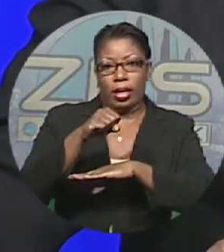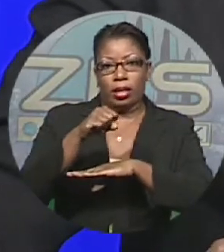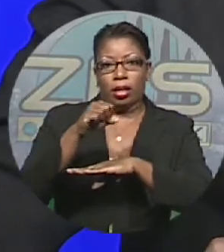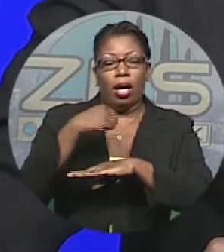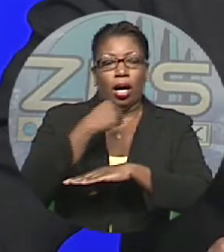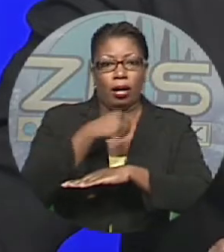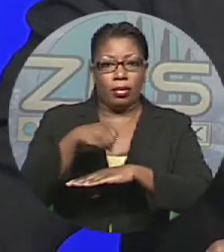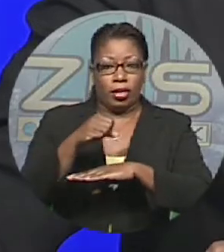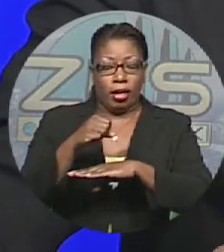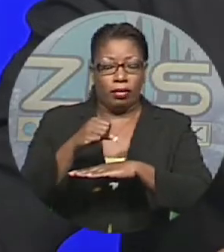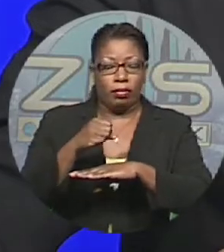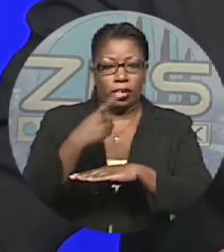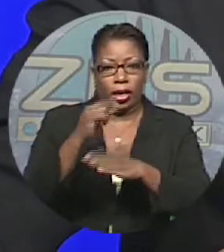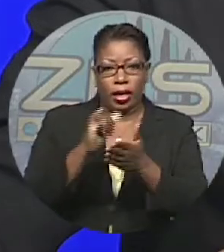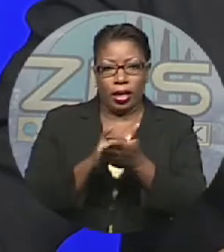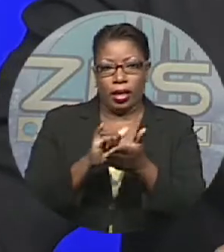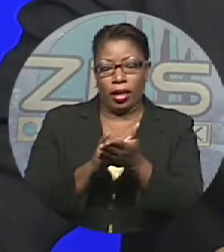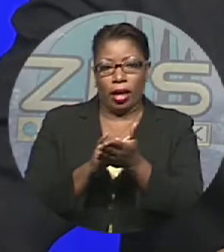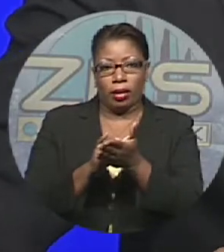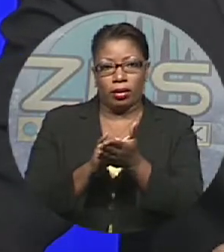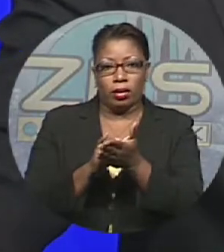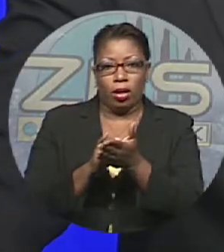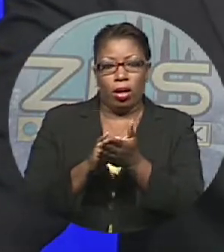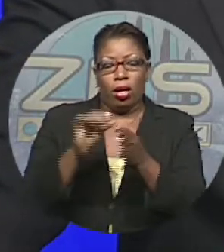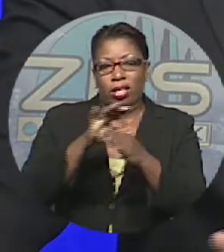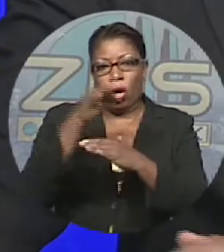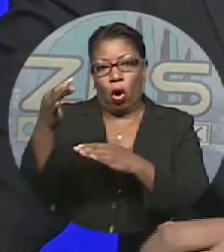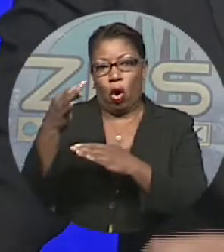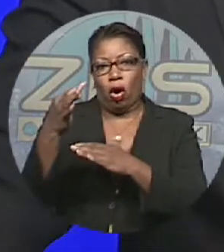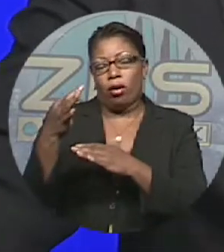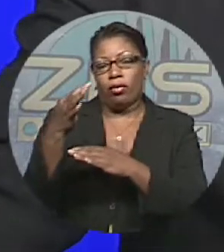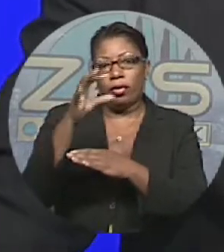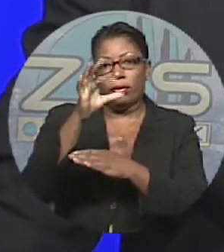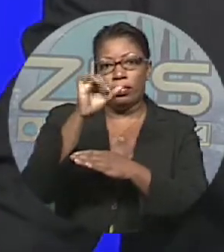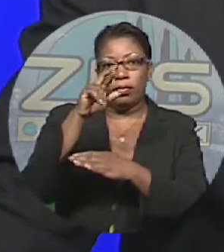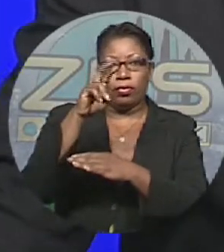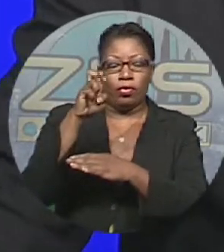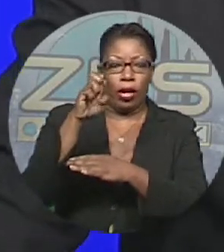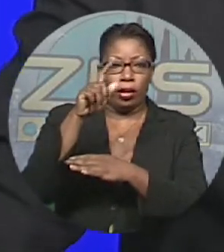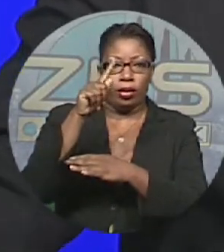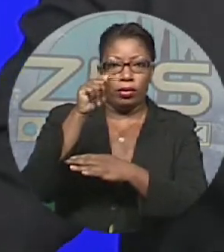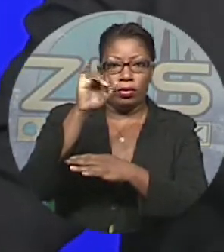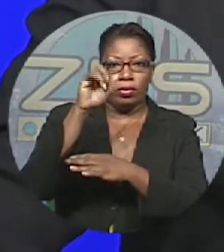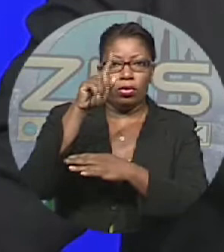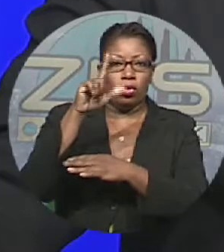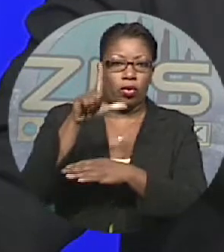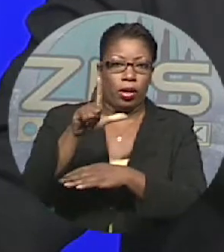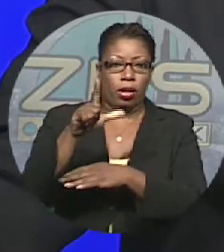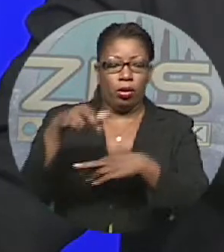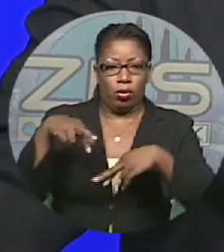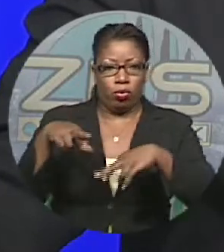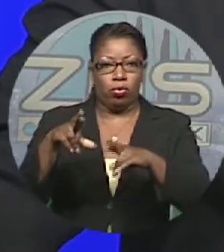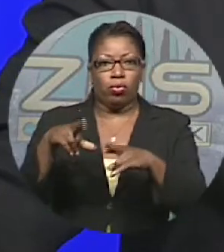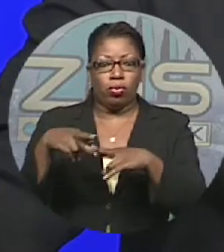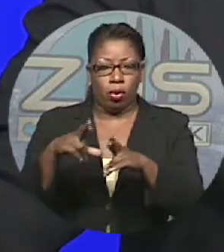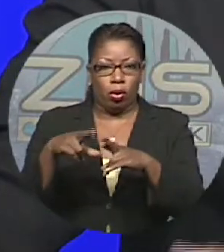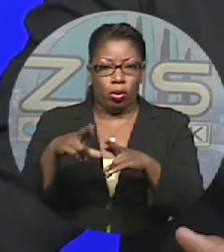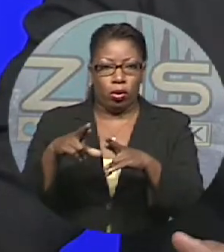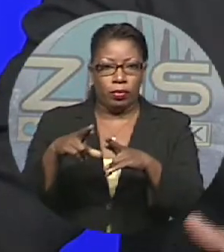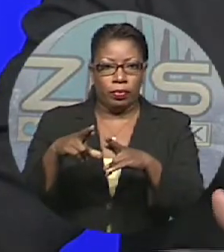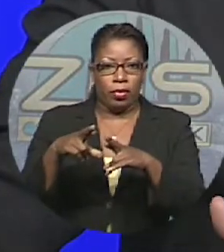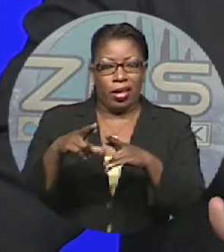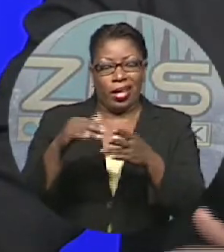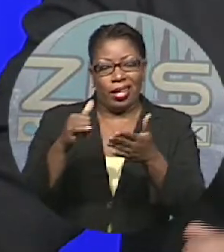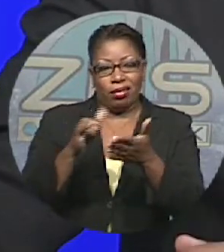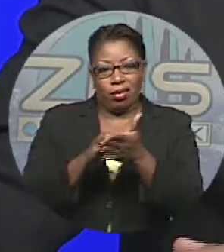new homes in the government housing subdivision off Fire Trail Road are nearly complete. Meantime, the government's housing program has suffered many setbacks, which have